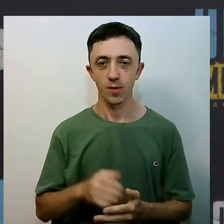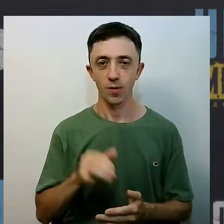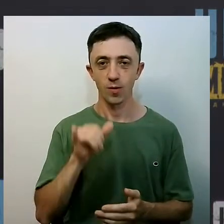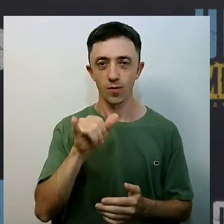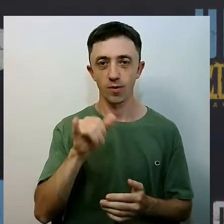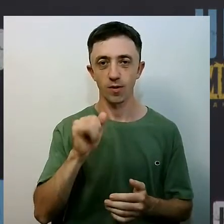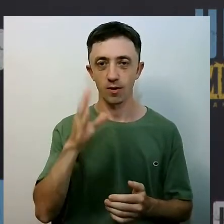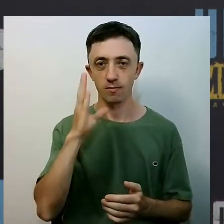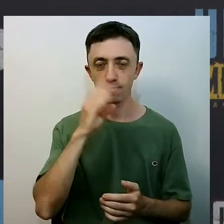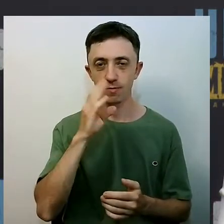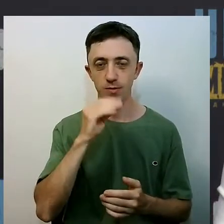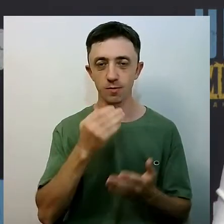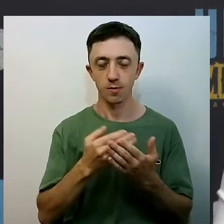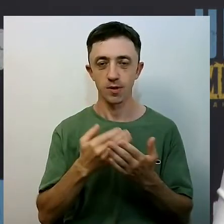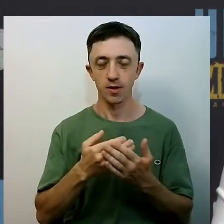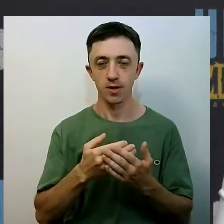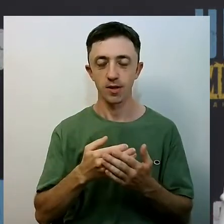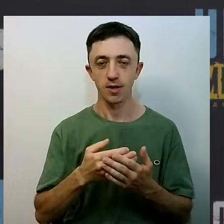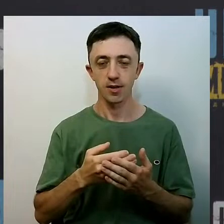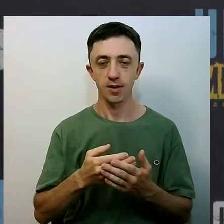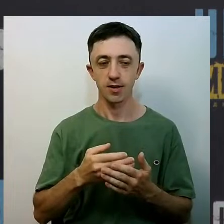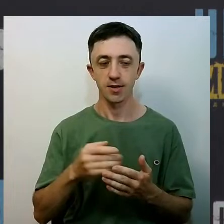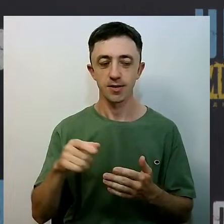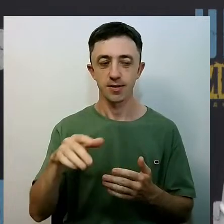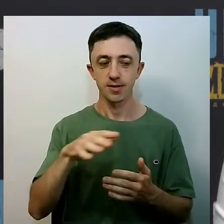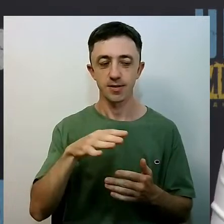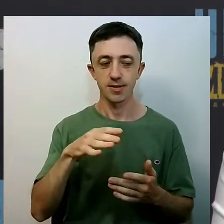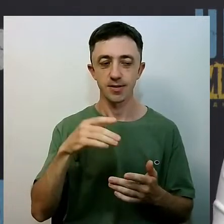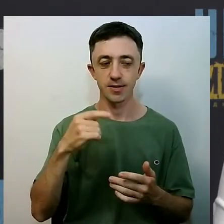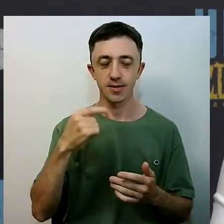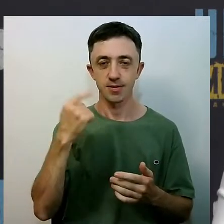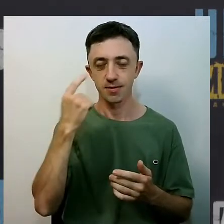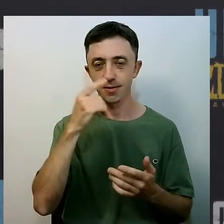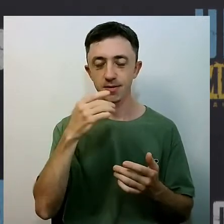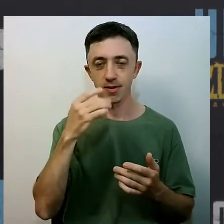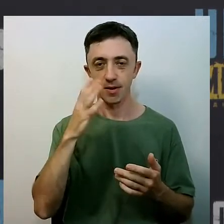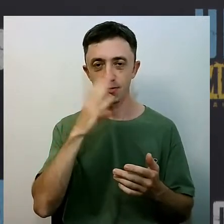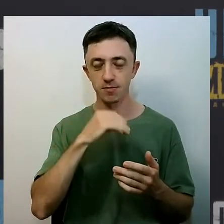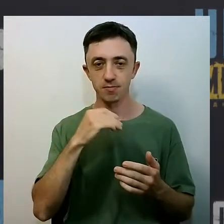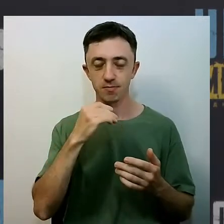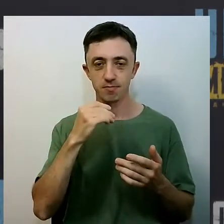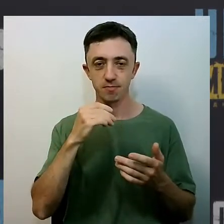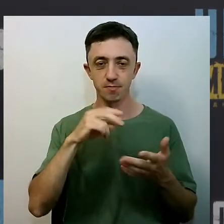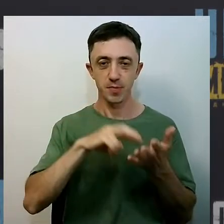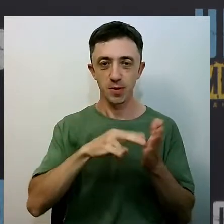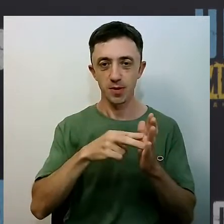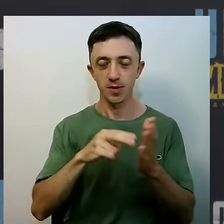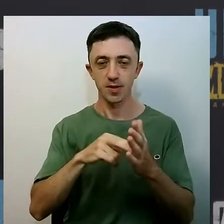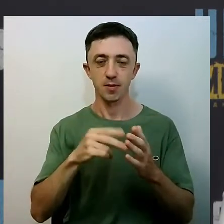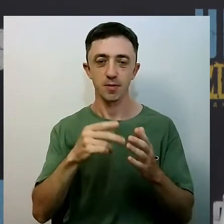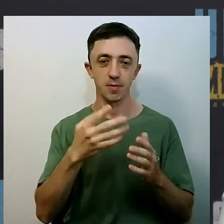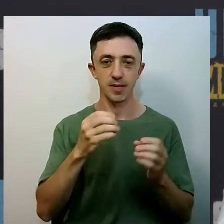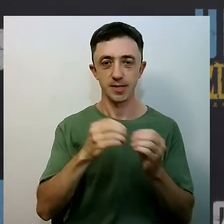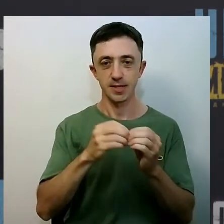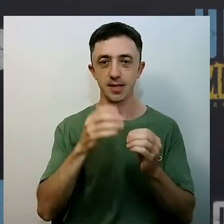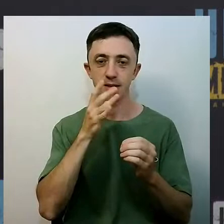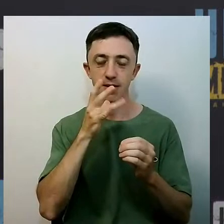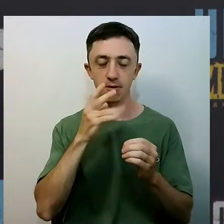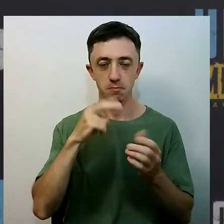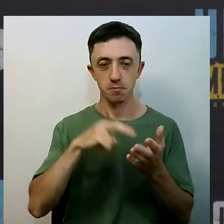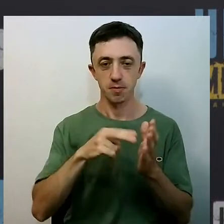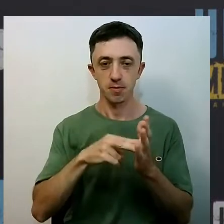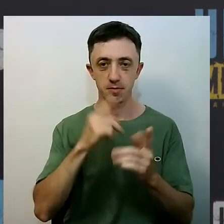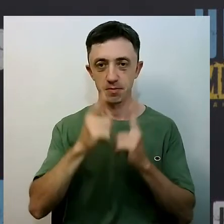And just imagine that you can plan your life for the next 5, 10